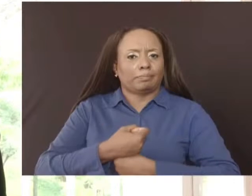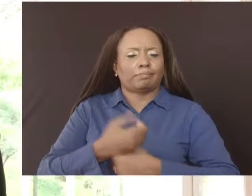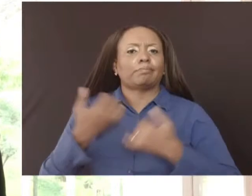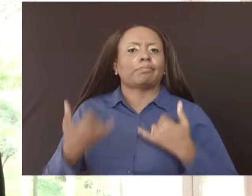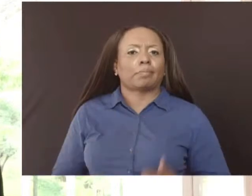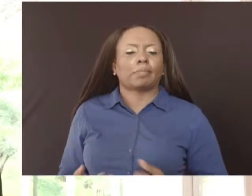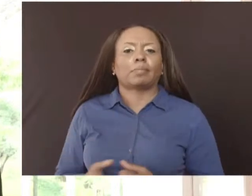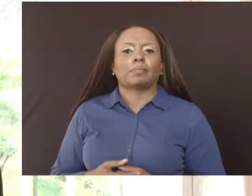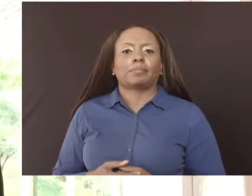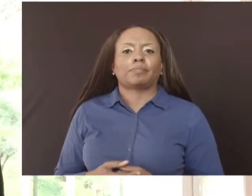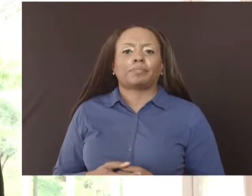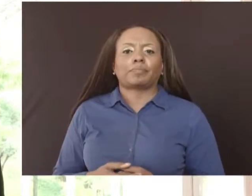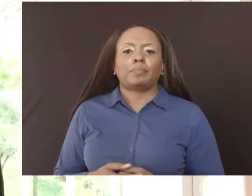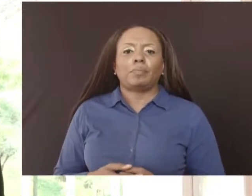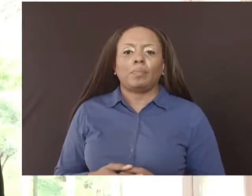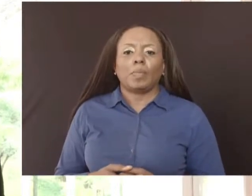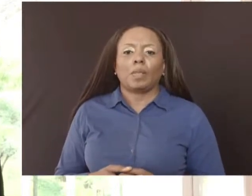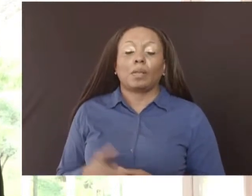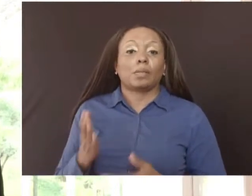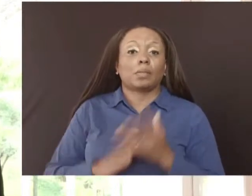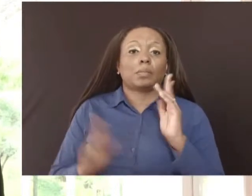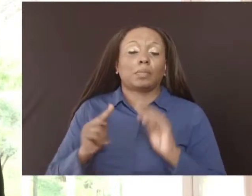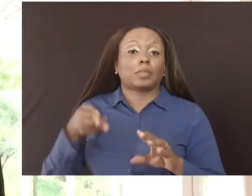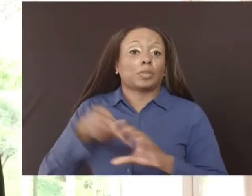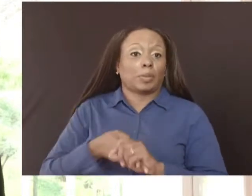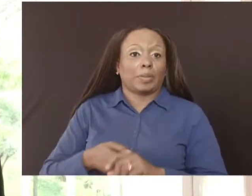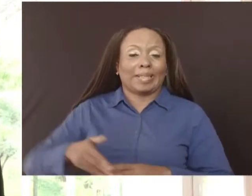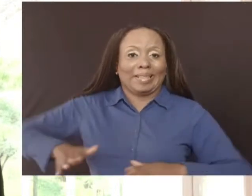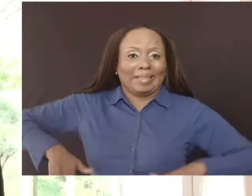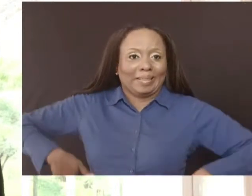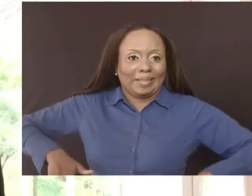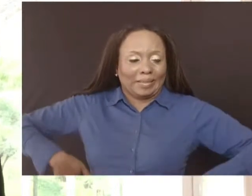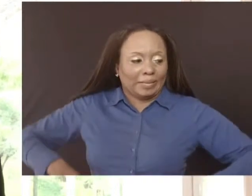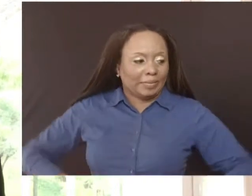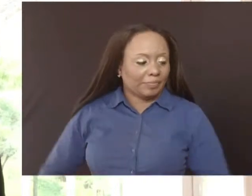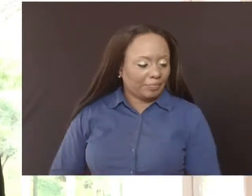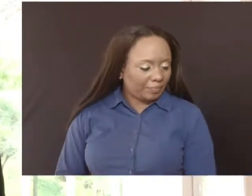right now for those people who might have joined us late.